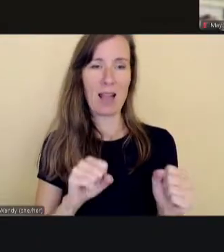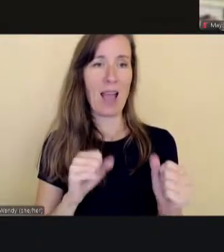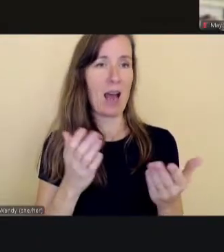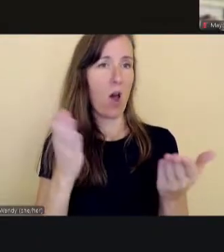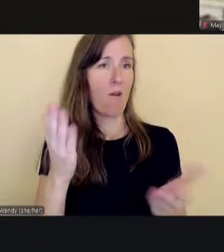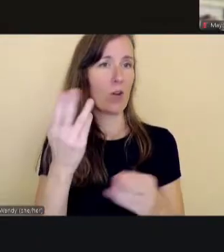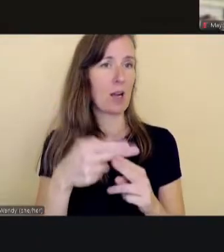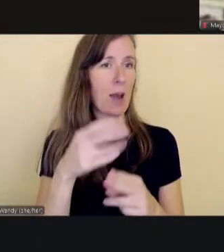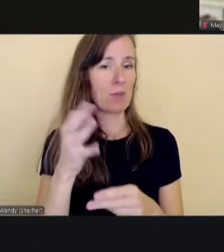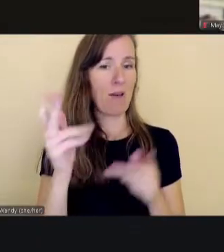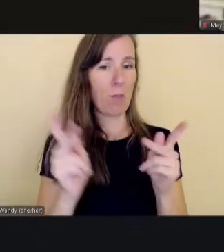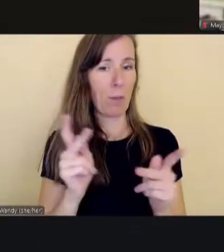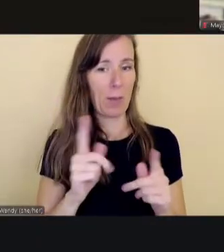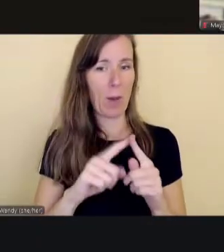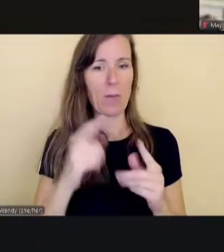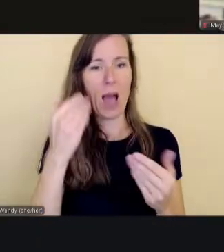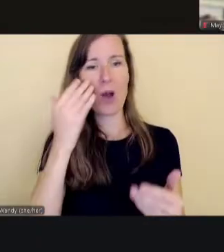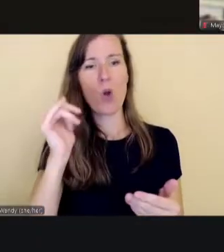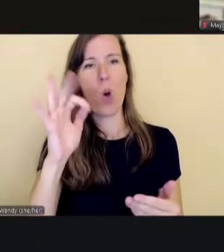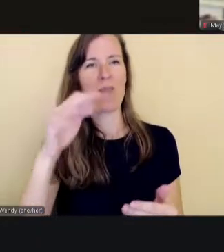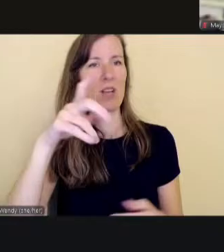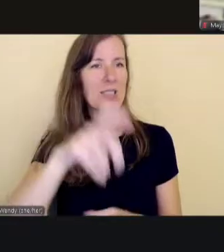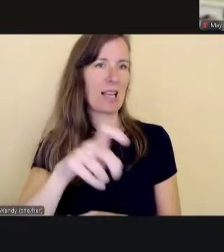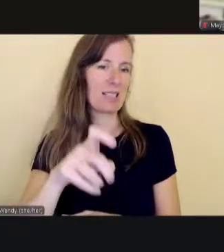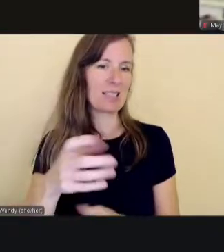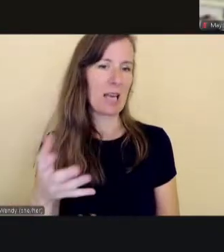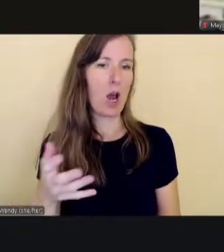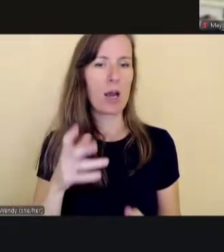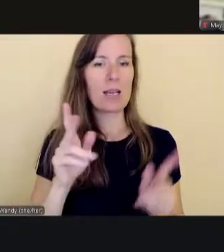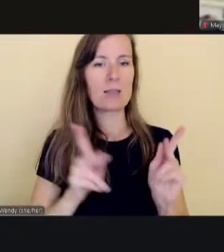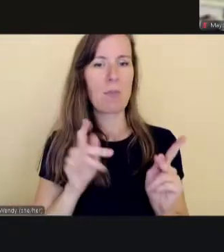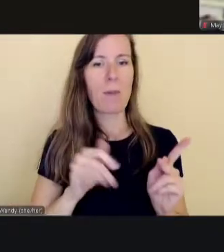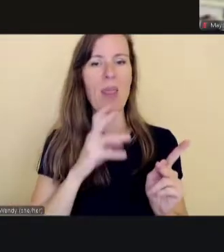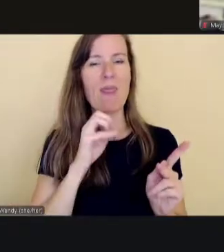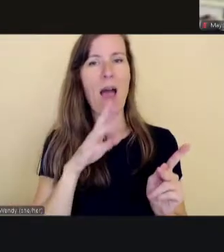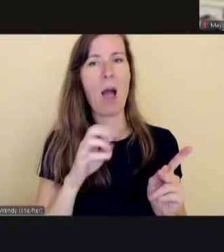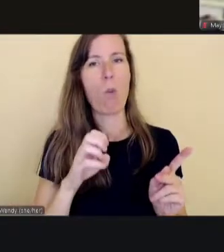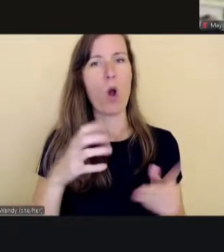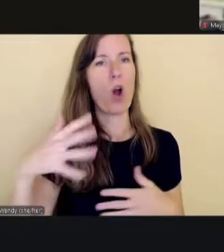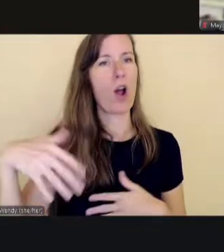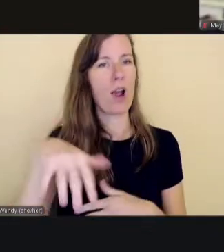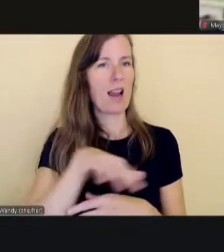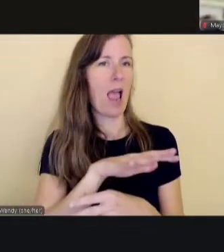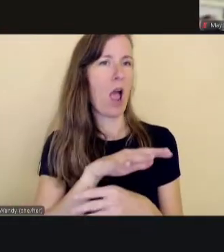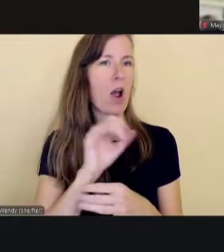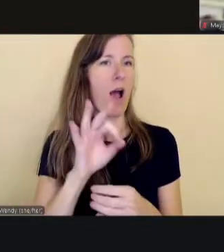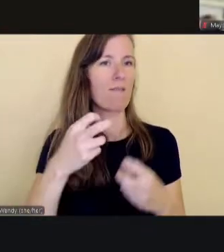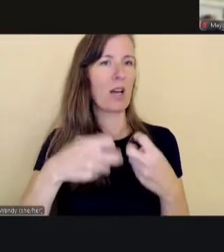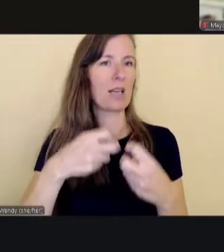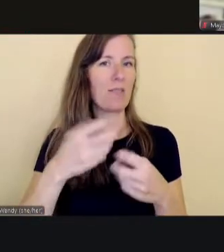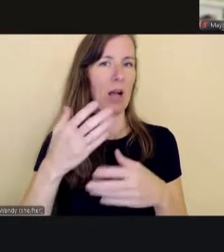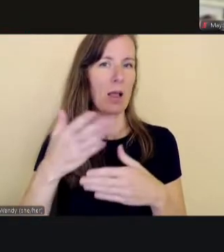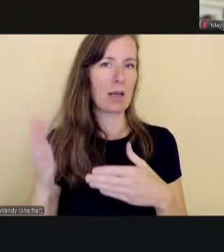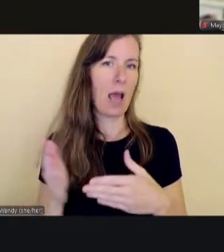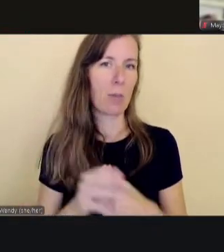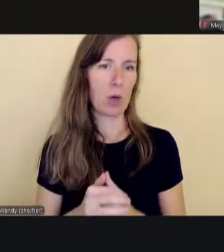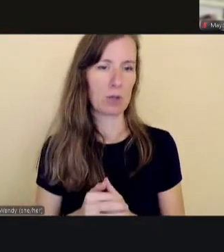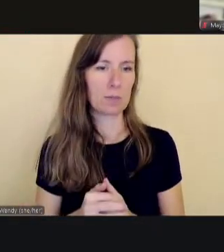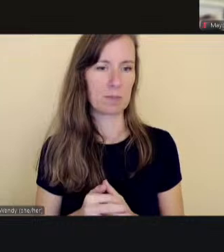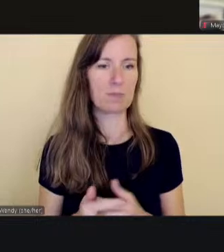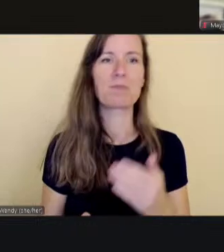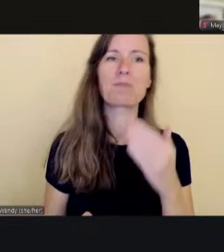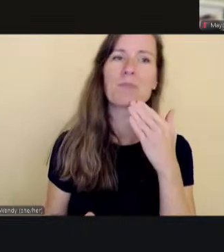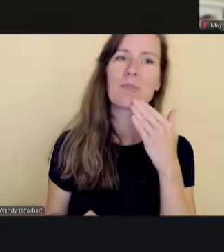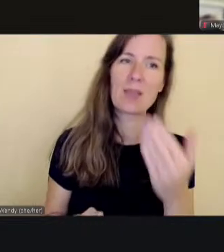adjacent to the difficult neighbor, shall we say. Thank you. Thank you, Ms. Salt, and thank you for